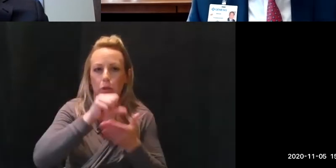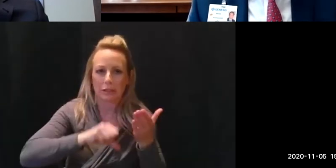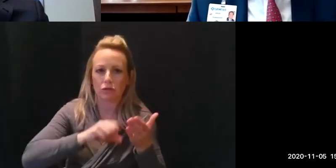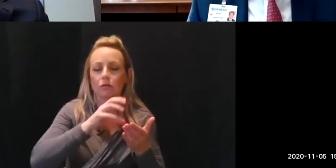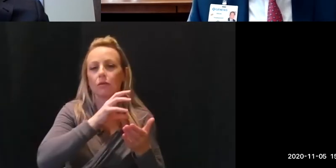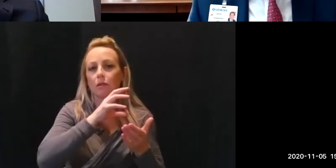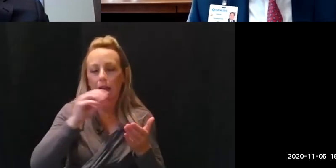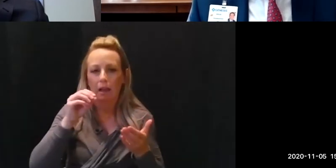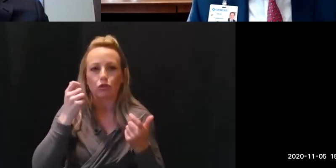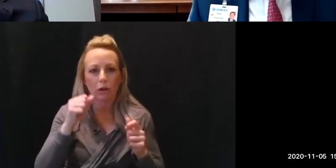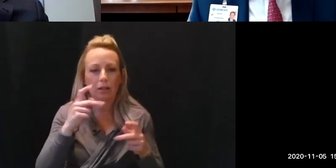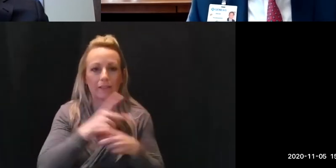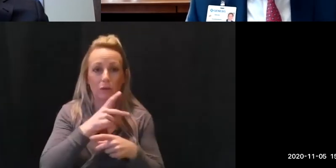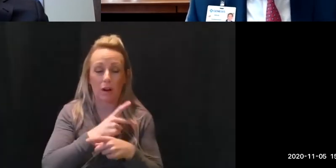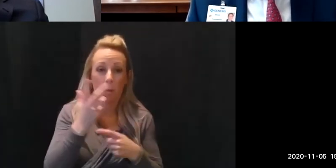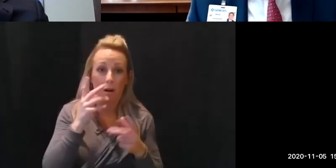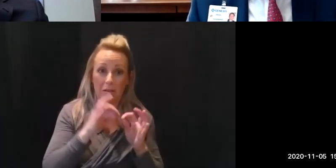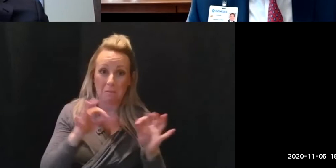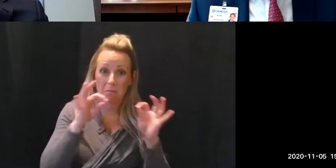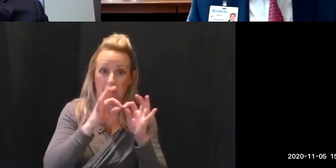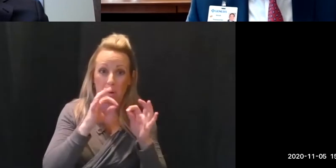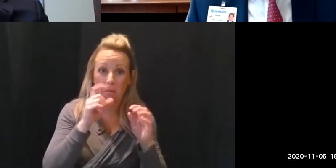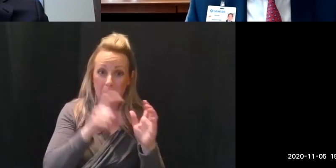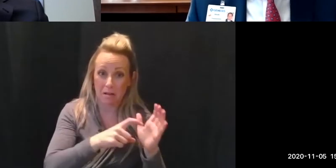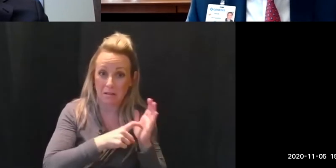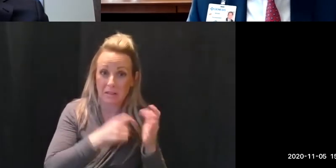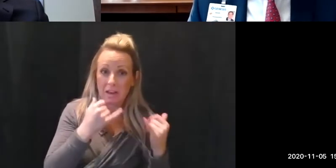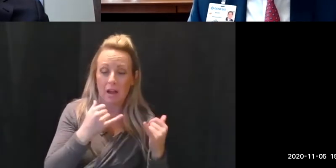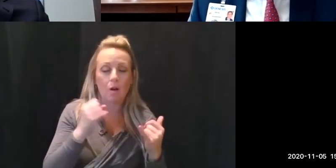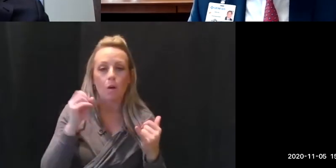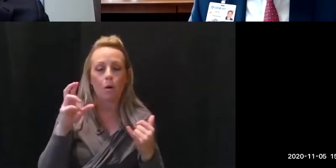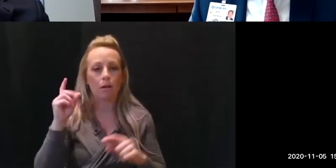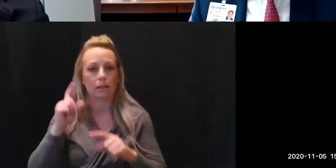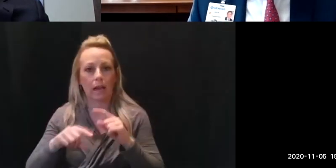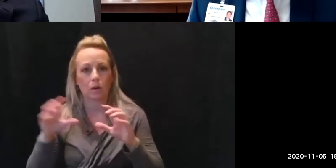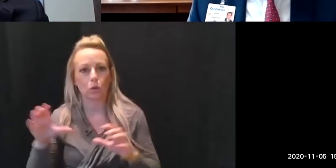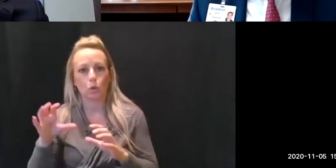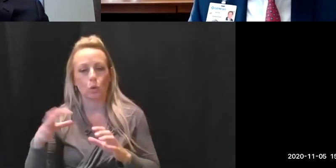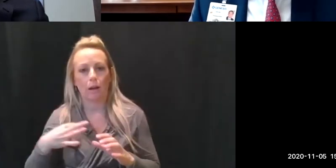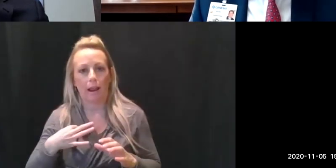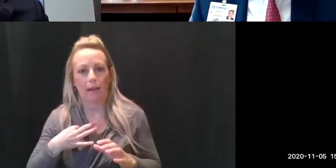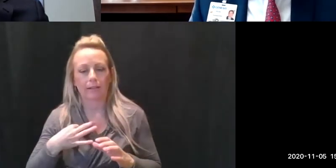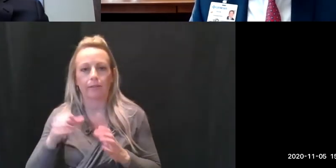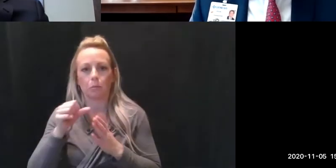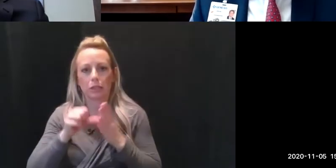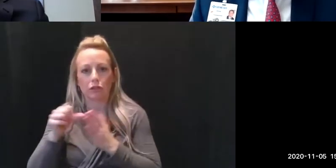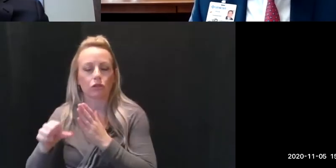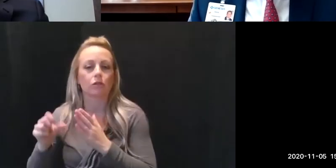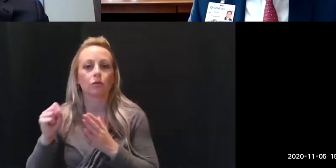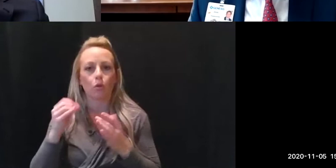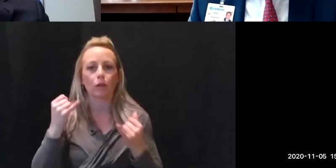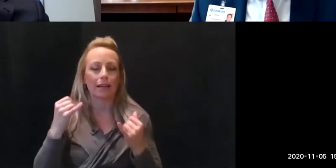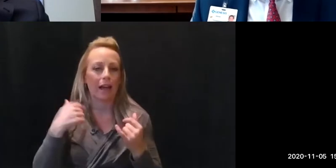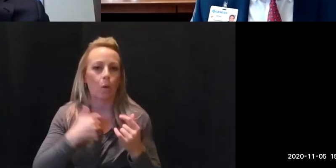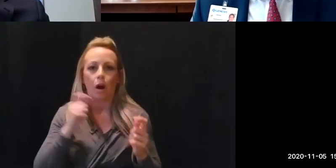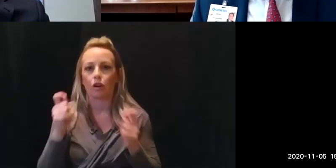out those areas that are understaffed and are caring for COVID-19 patients. So right now, those adjustments are being made every